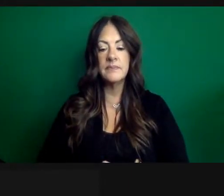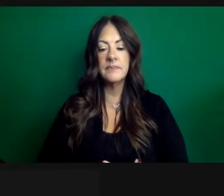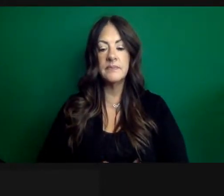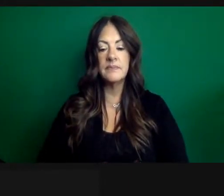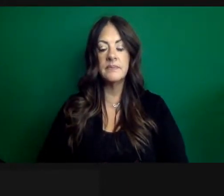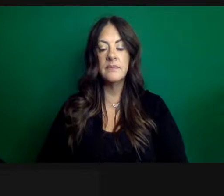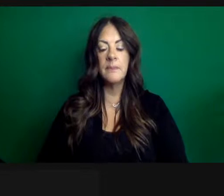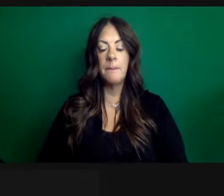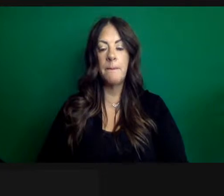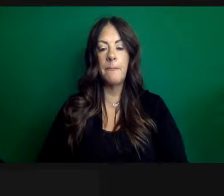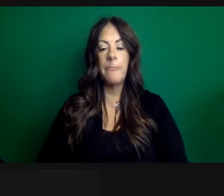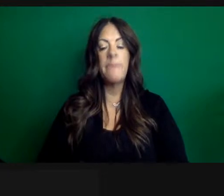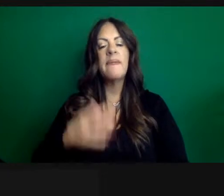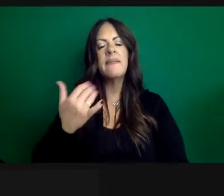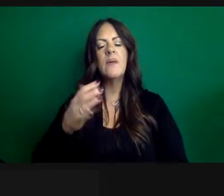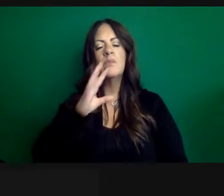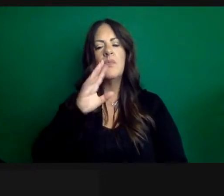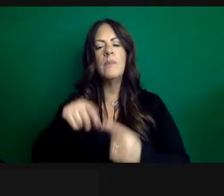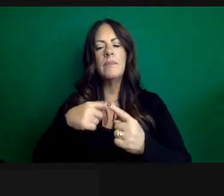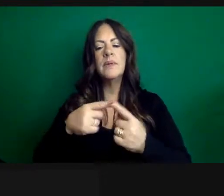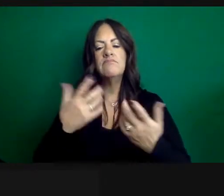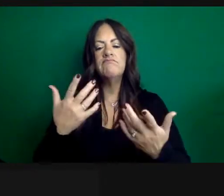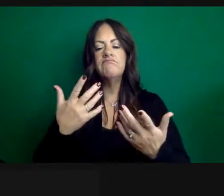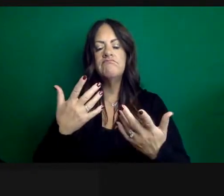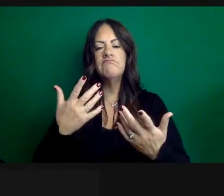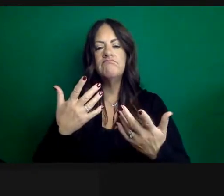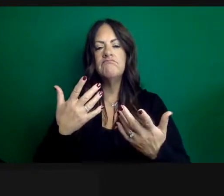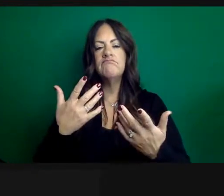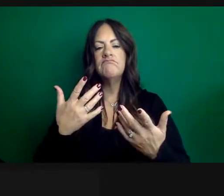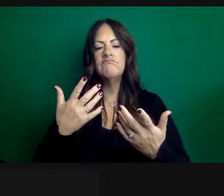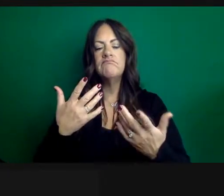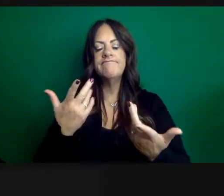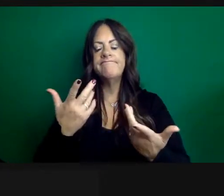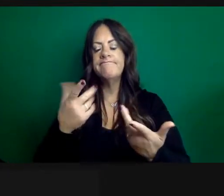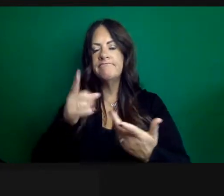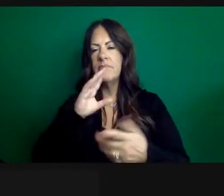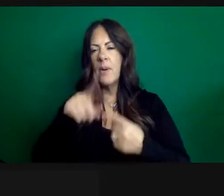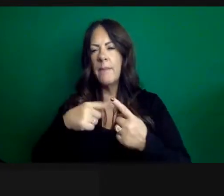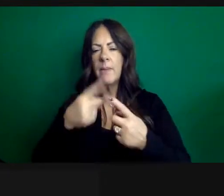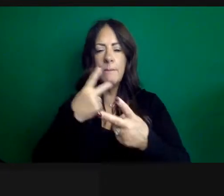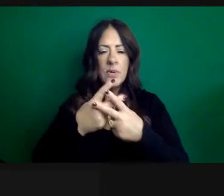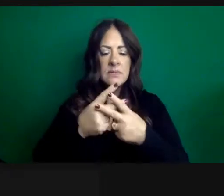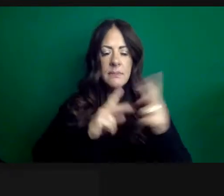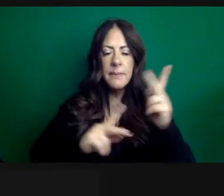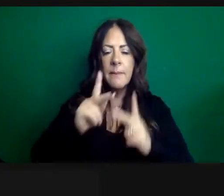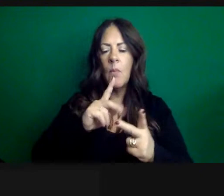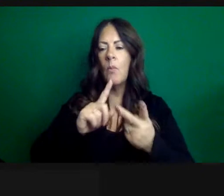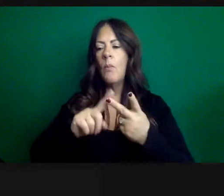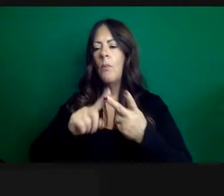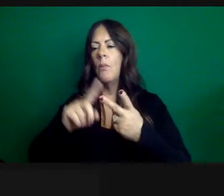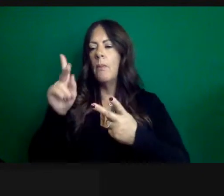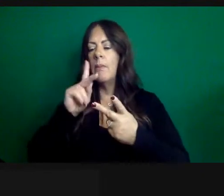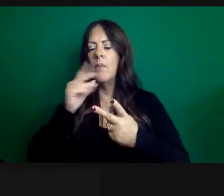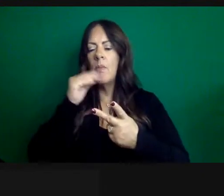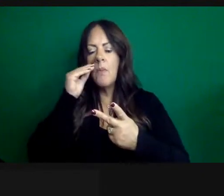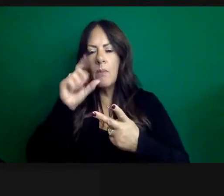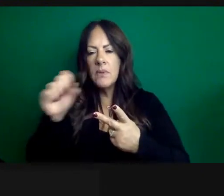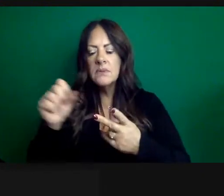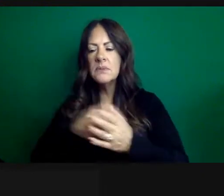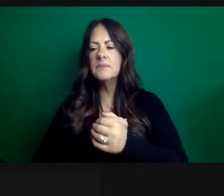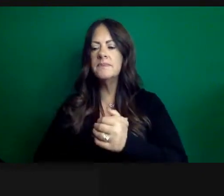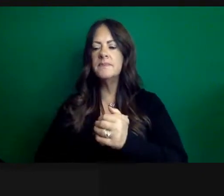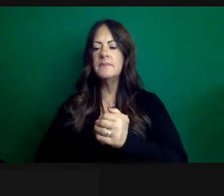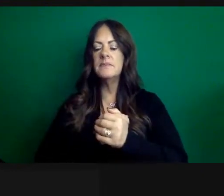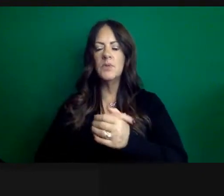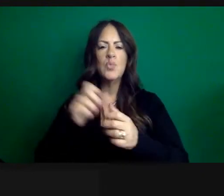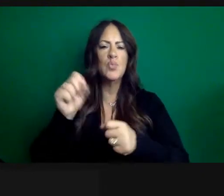different setting. In terms of the vulnerable populations, both the homeless and those incarcerated, important populations